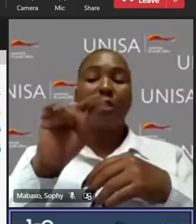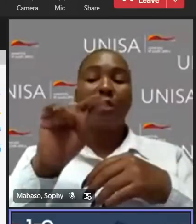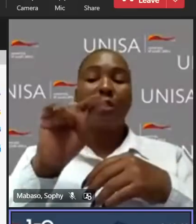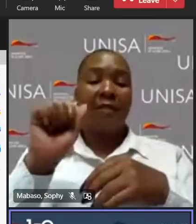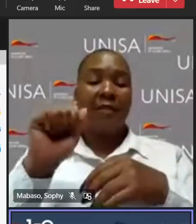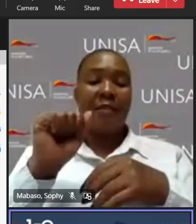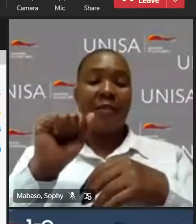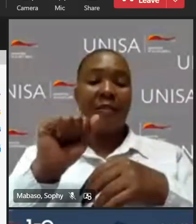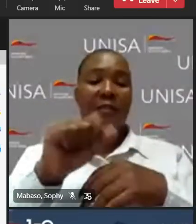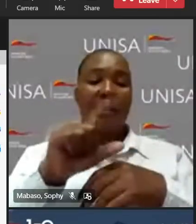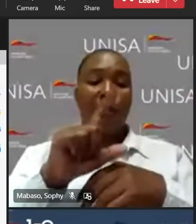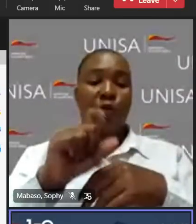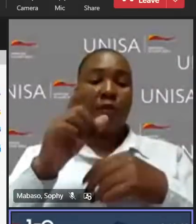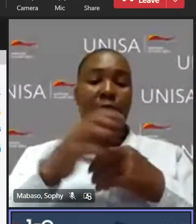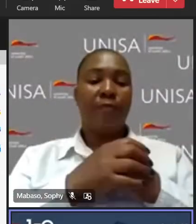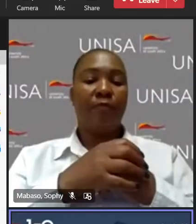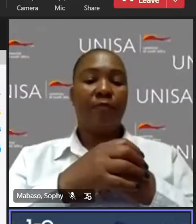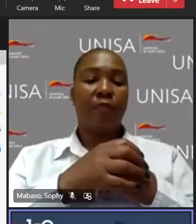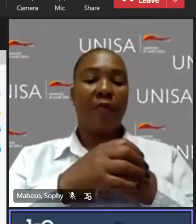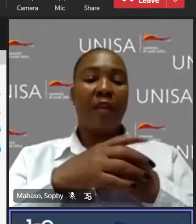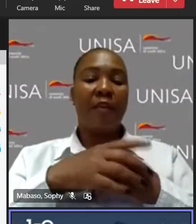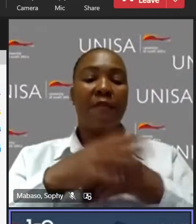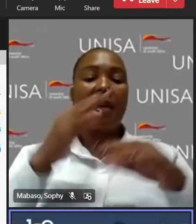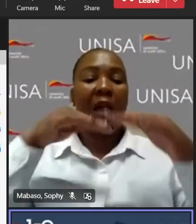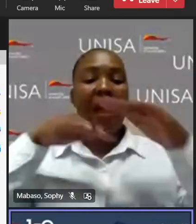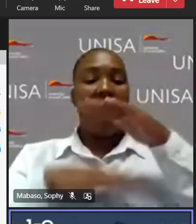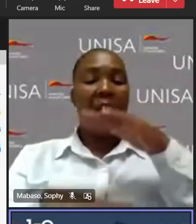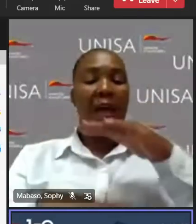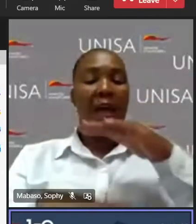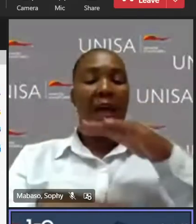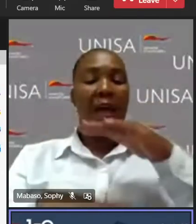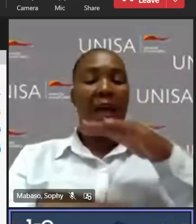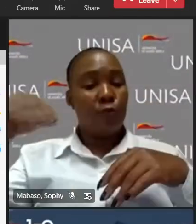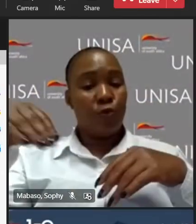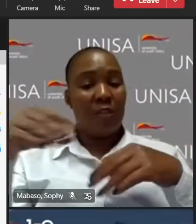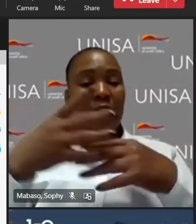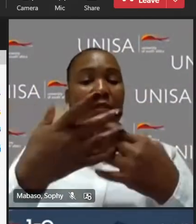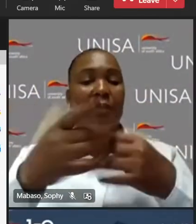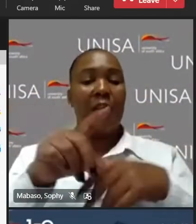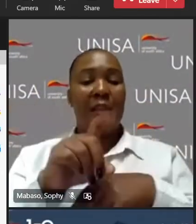If it's undergraduate, you click on go.